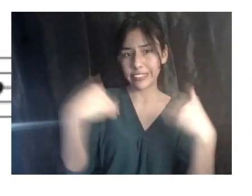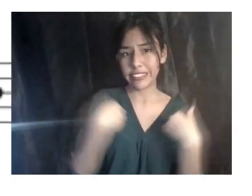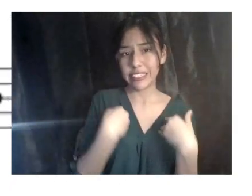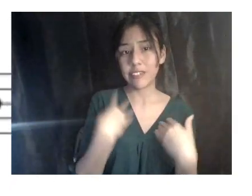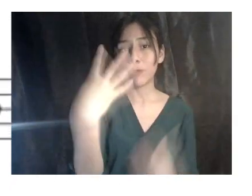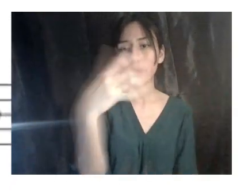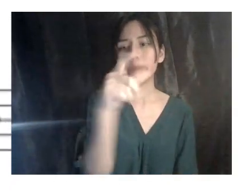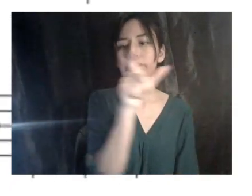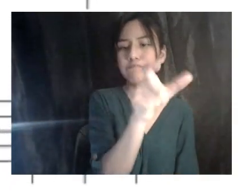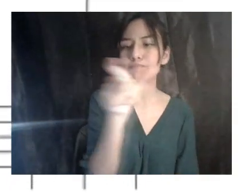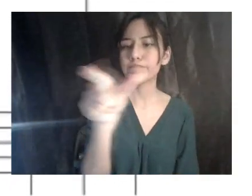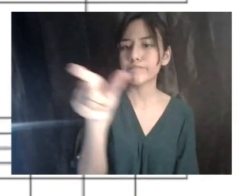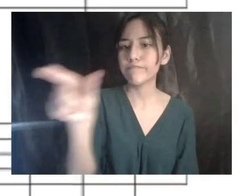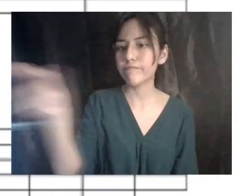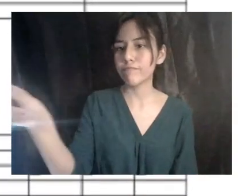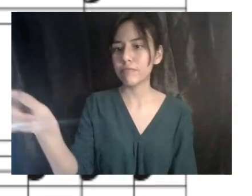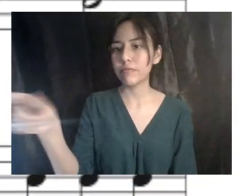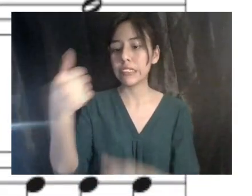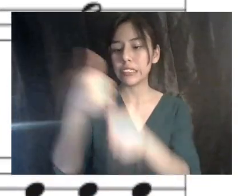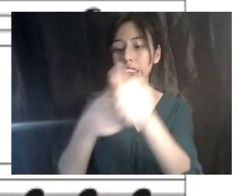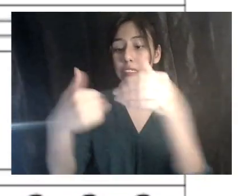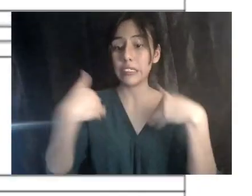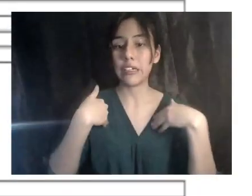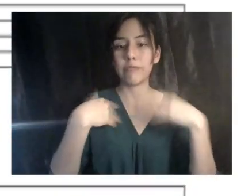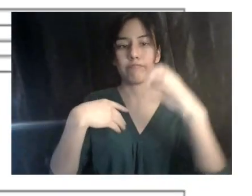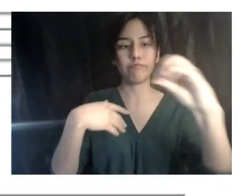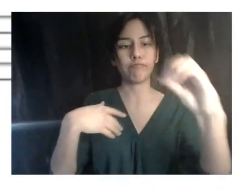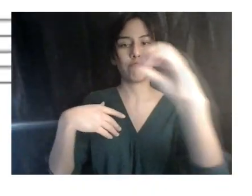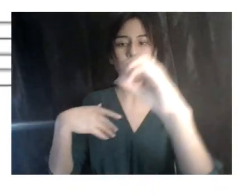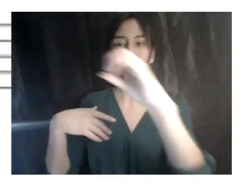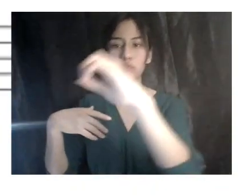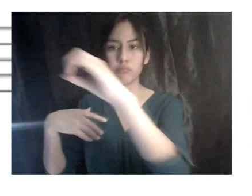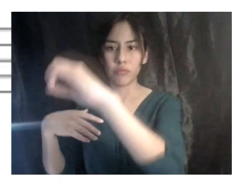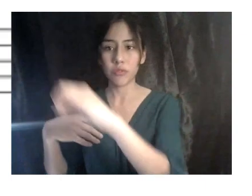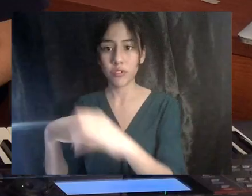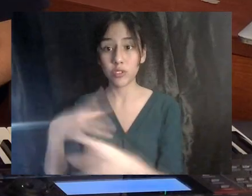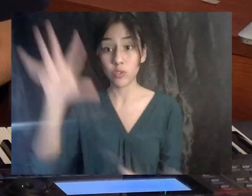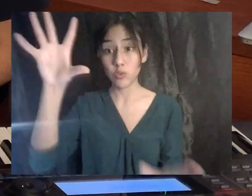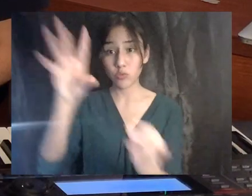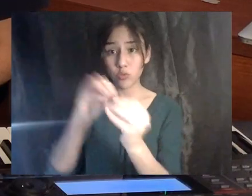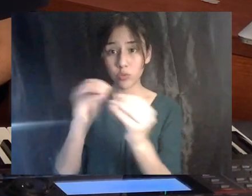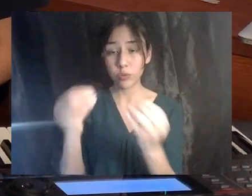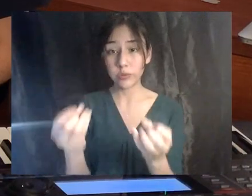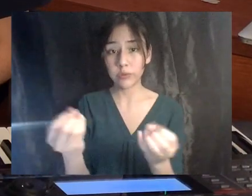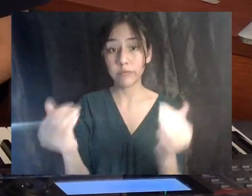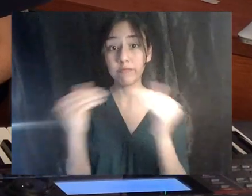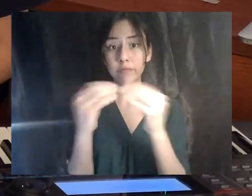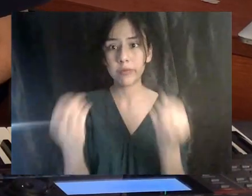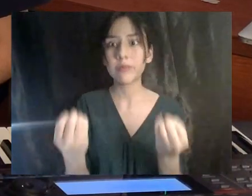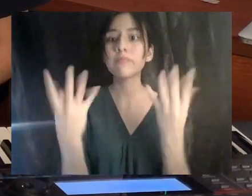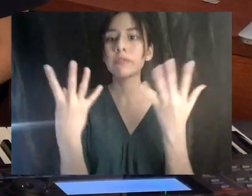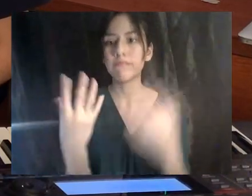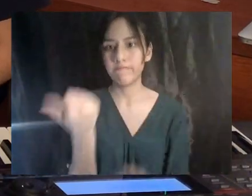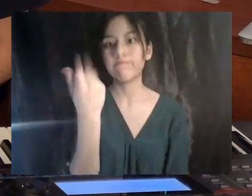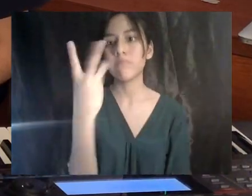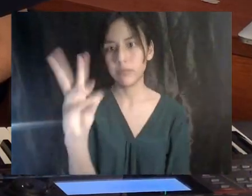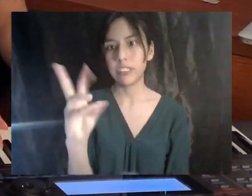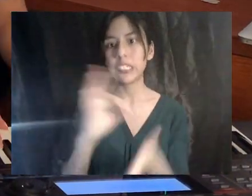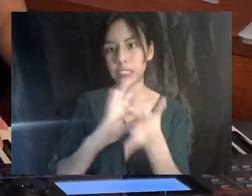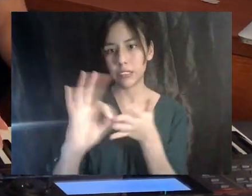have 4 measures with 4 whole notes, equaling a total of 16